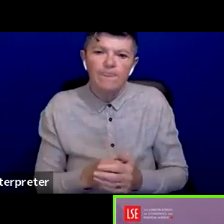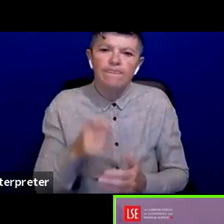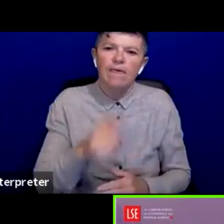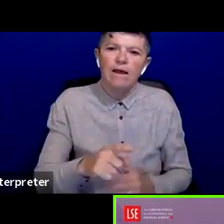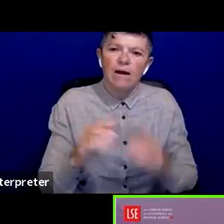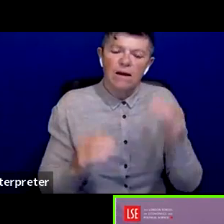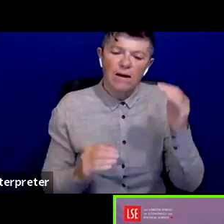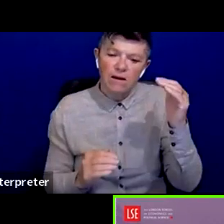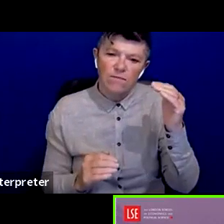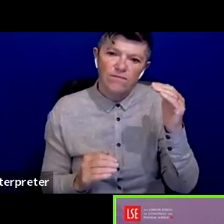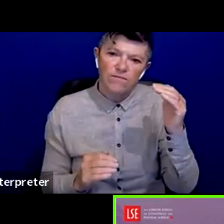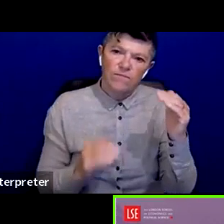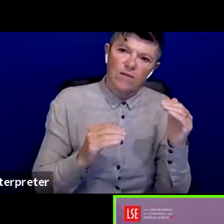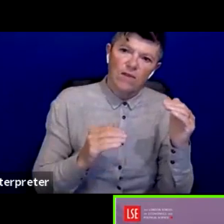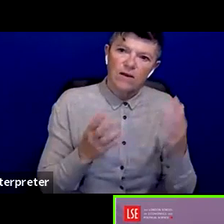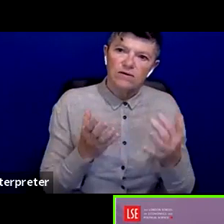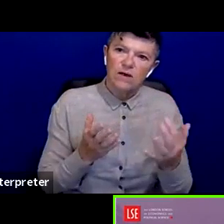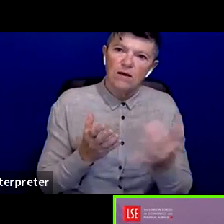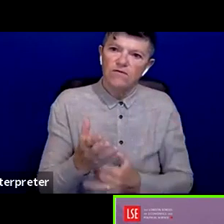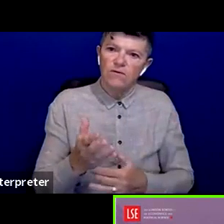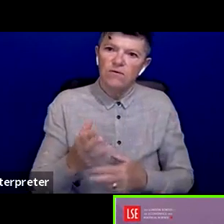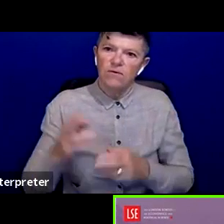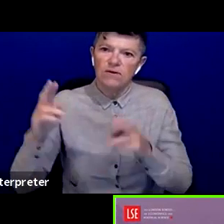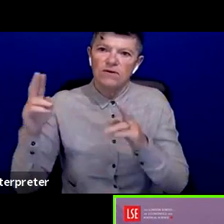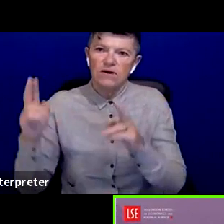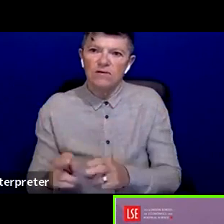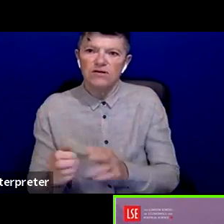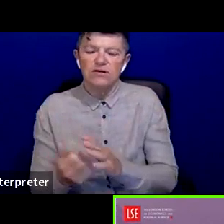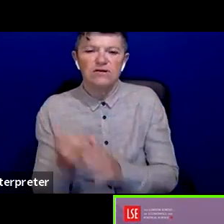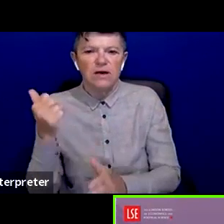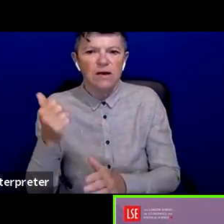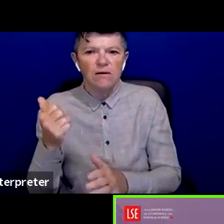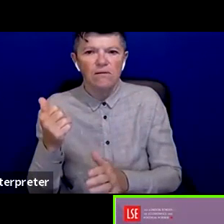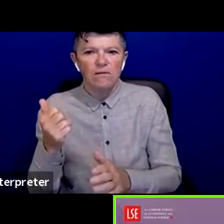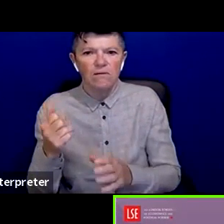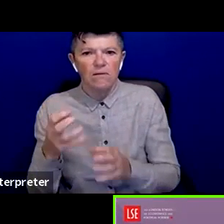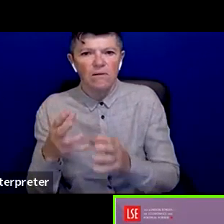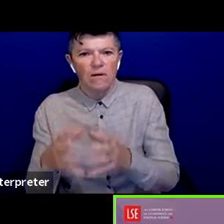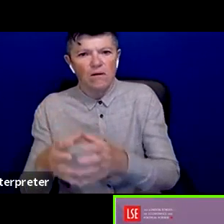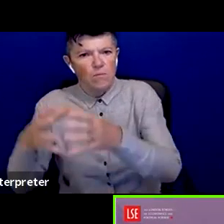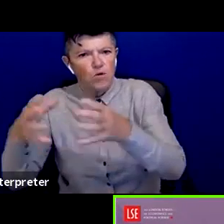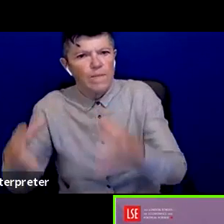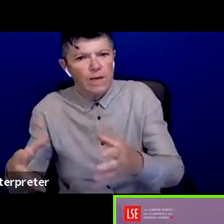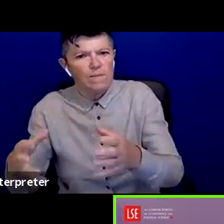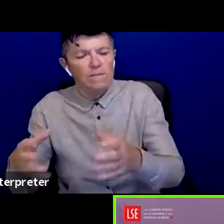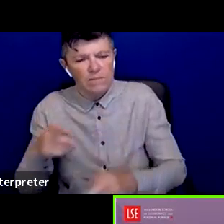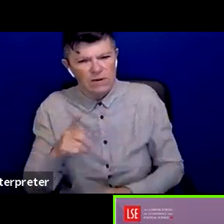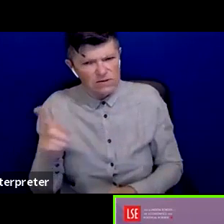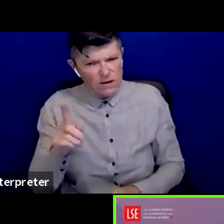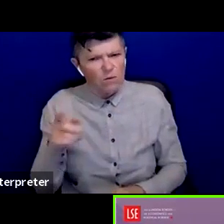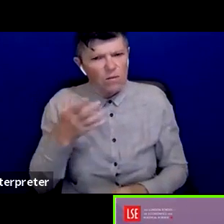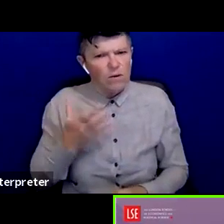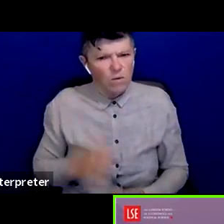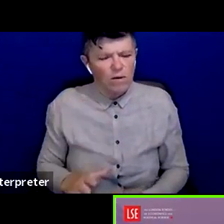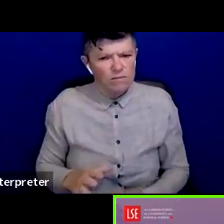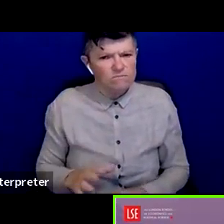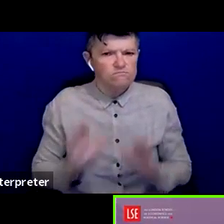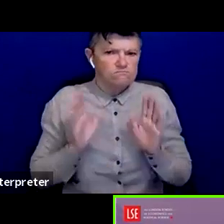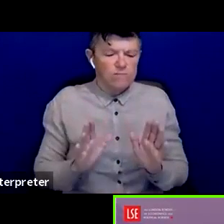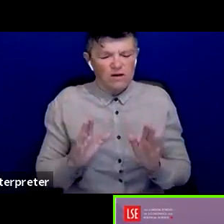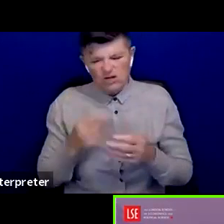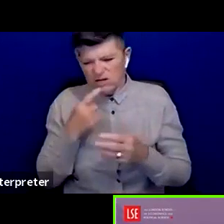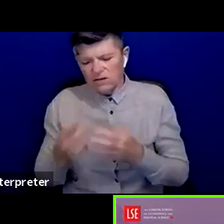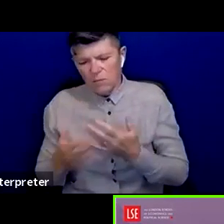a decreasing skill premium actually something we want? And she goes on, but I'll leave it there. So there was a question